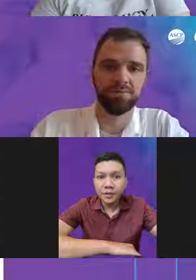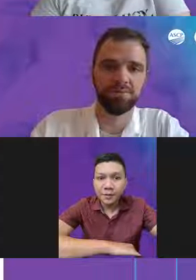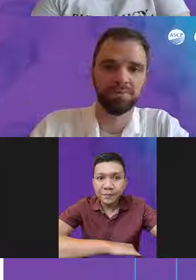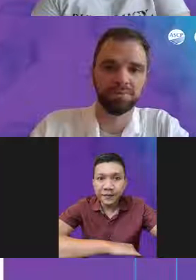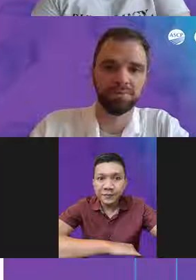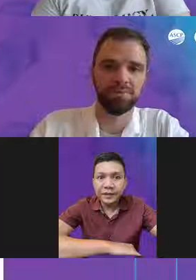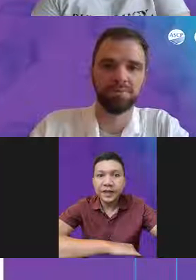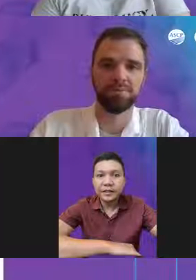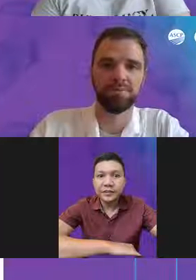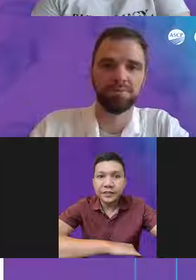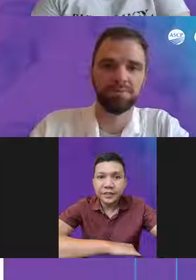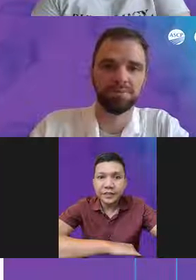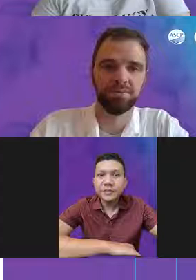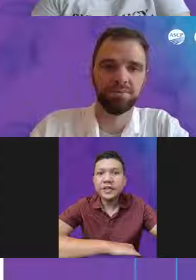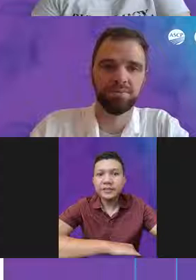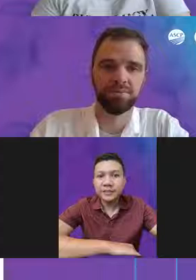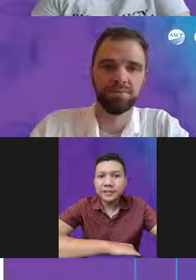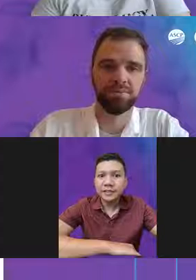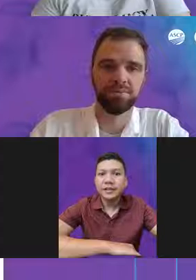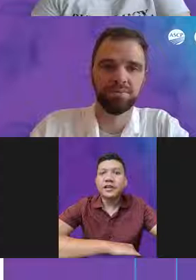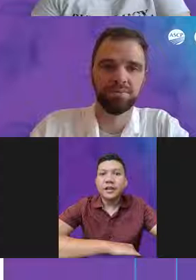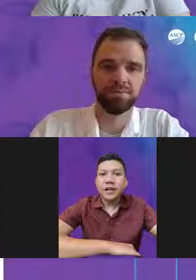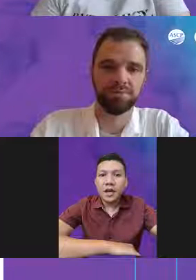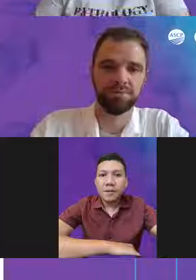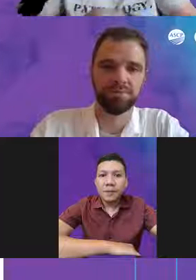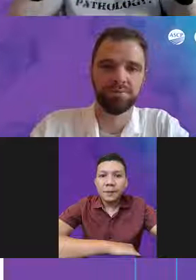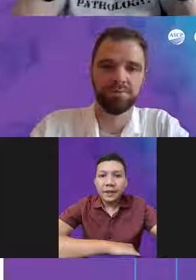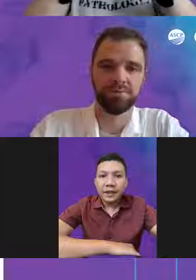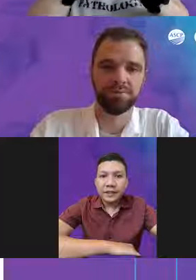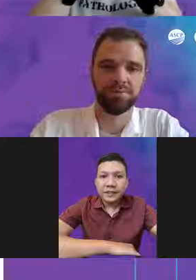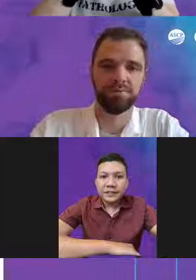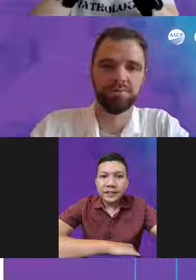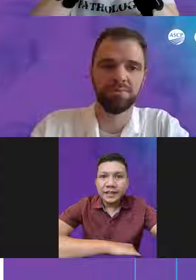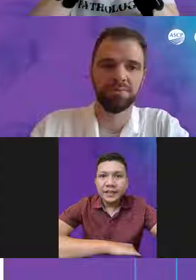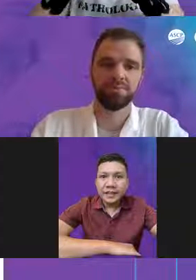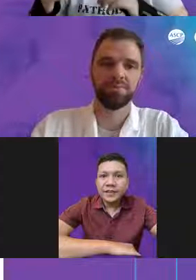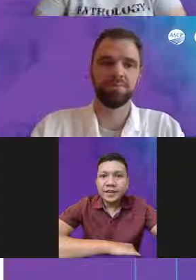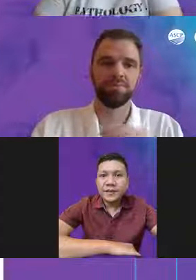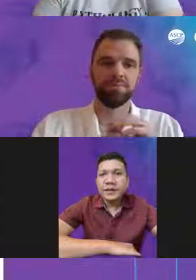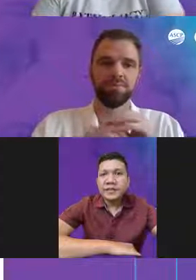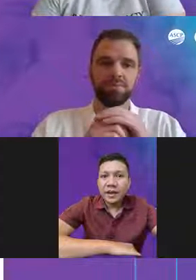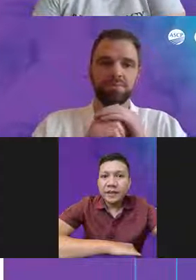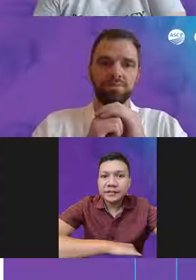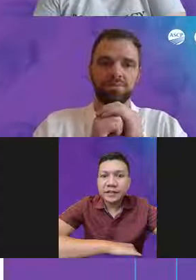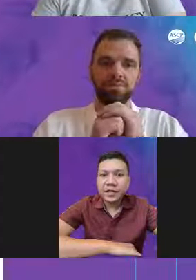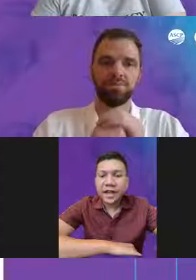starts clumping and starts getting condensed. And this is the last stage of